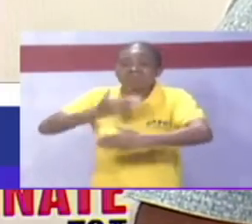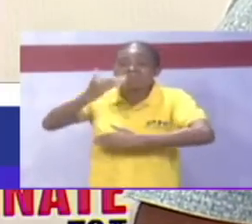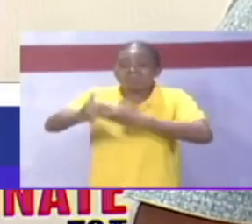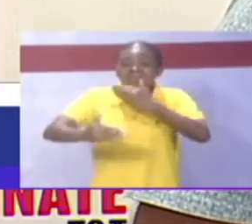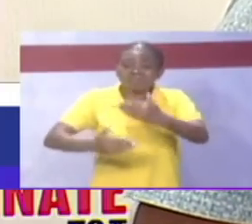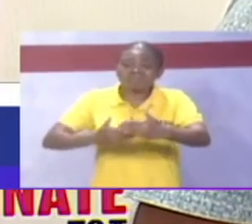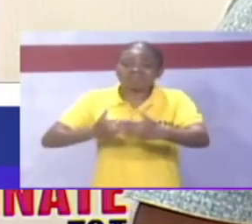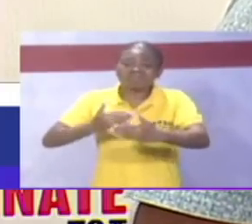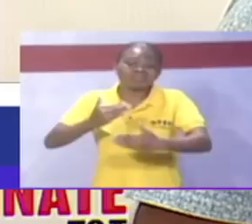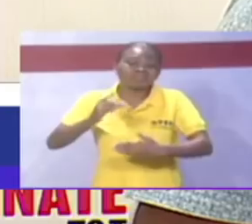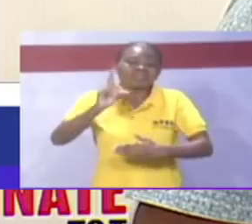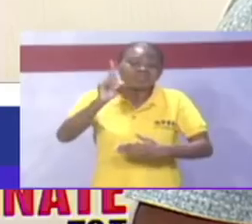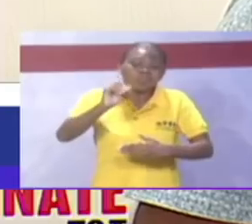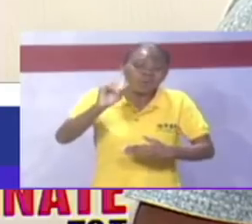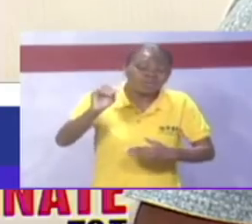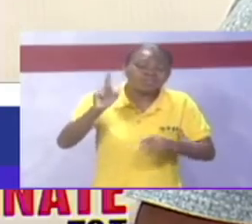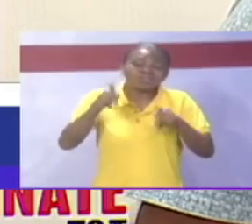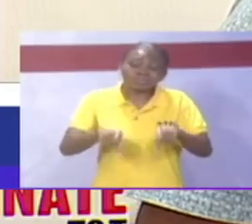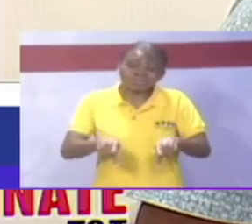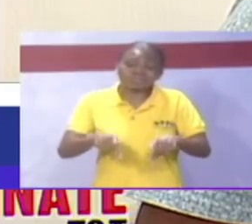disease.